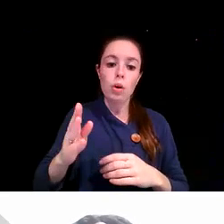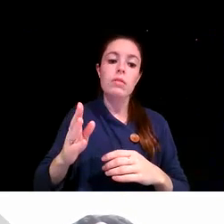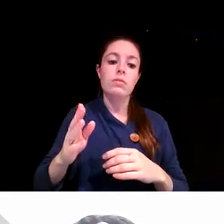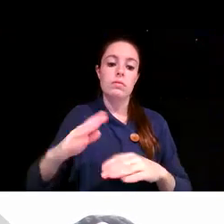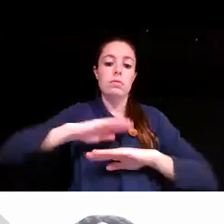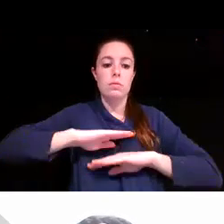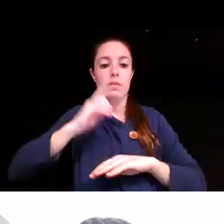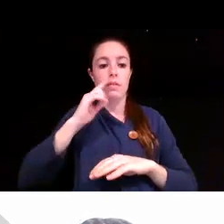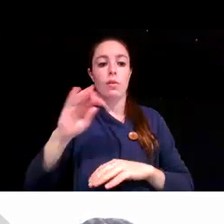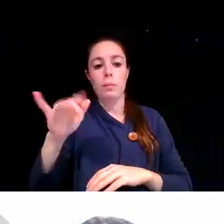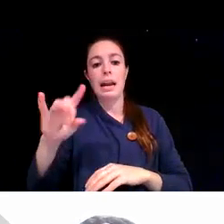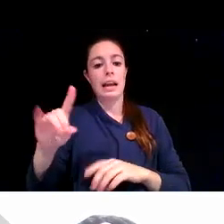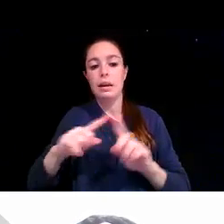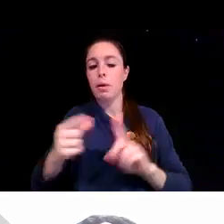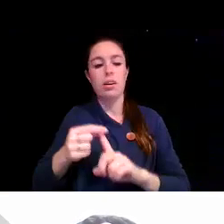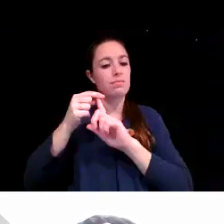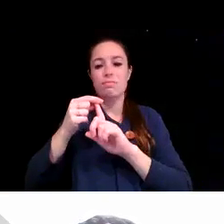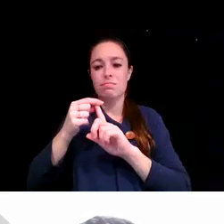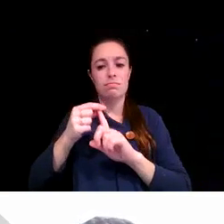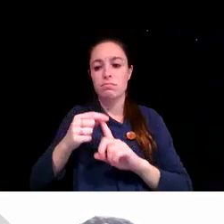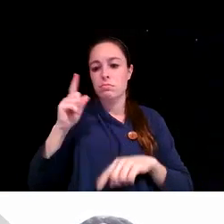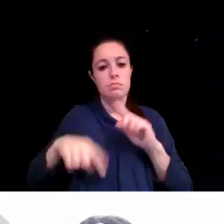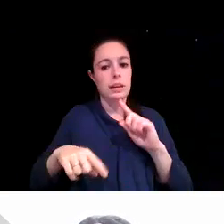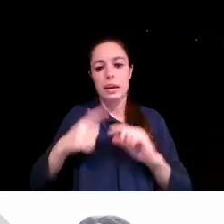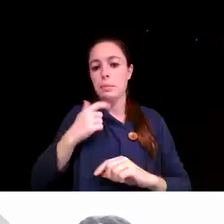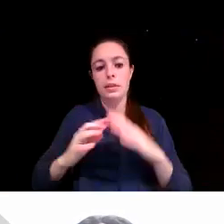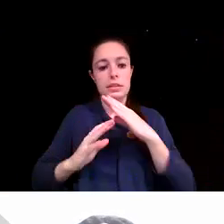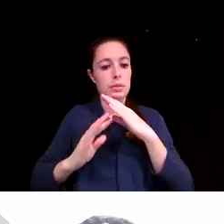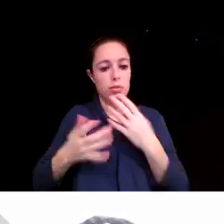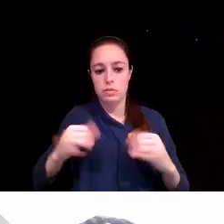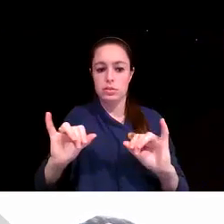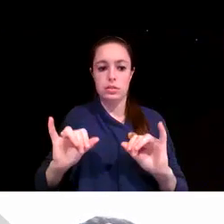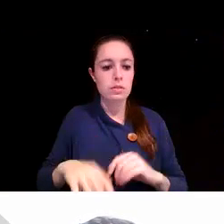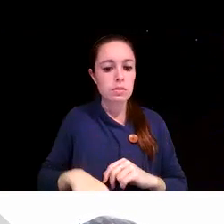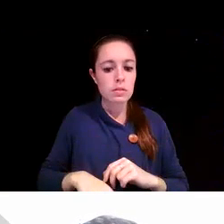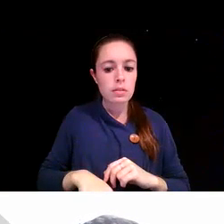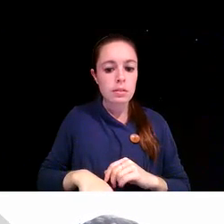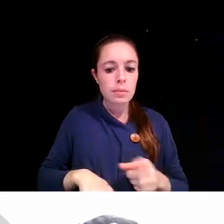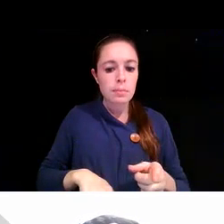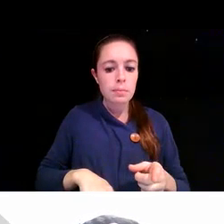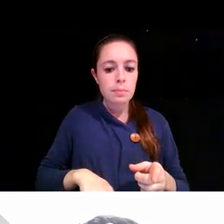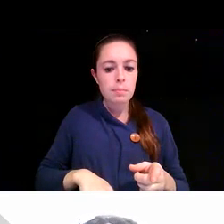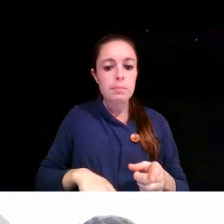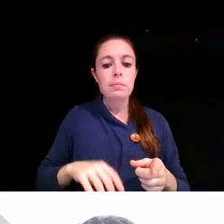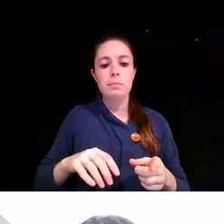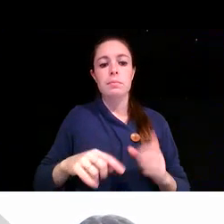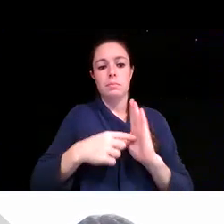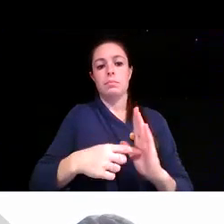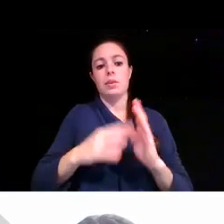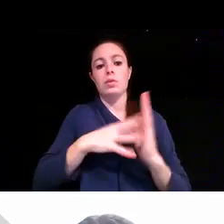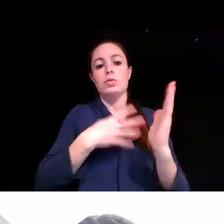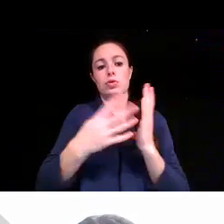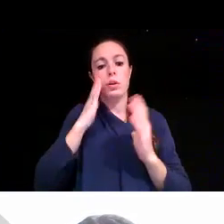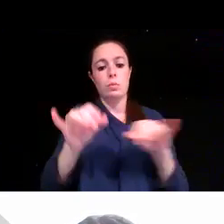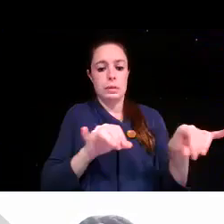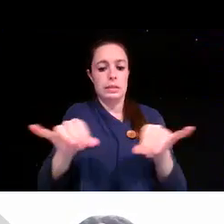status. So you will see that the income requirement is similar to what we have under Medicaid